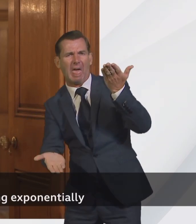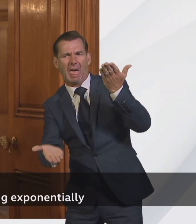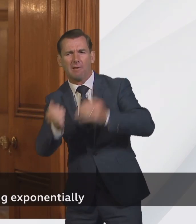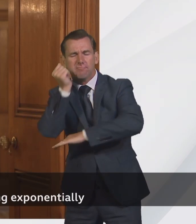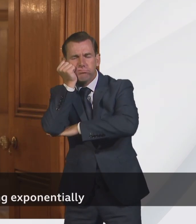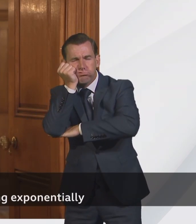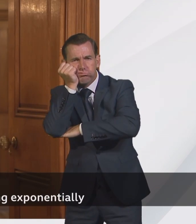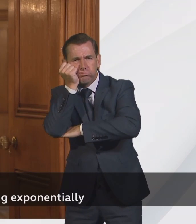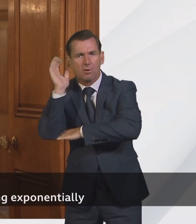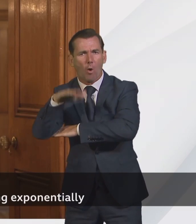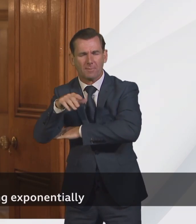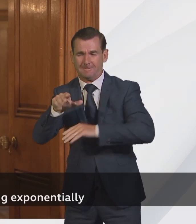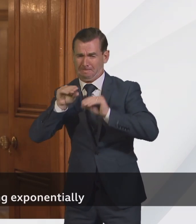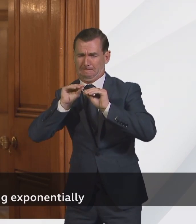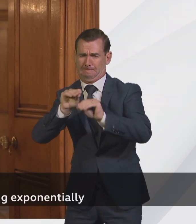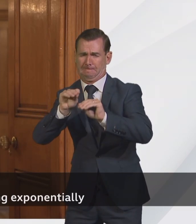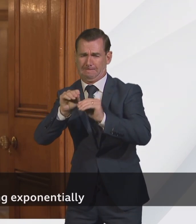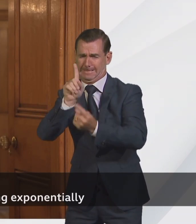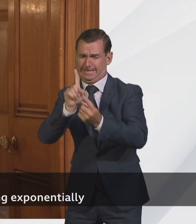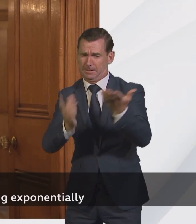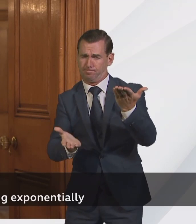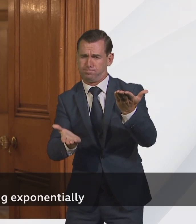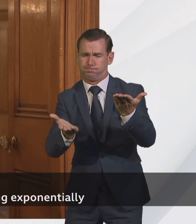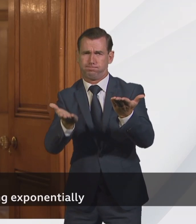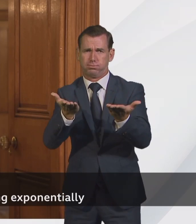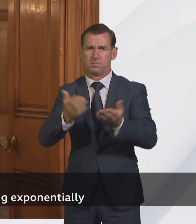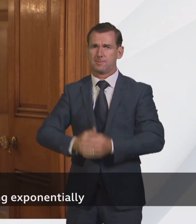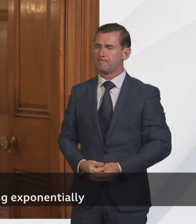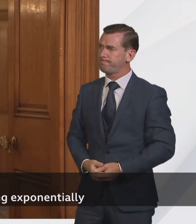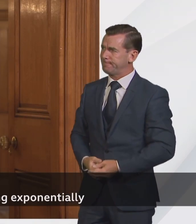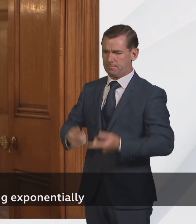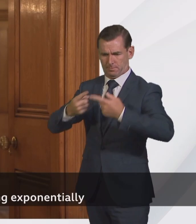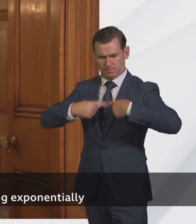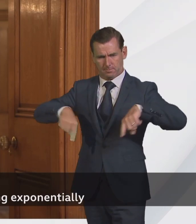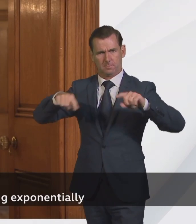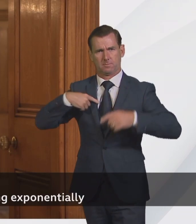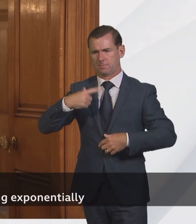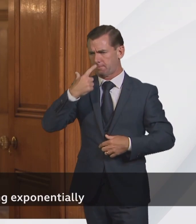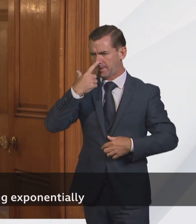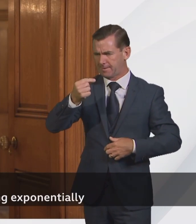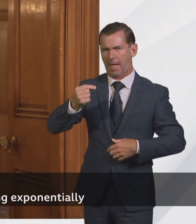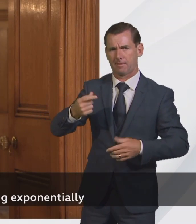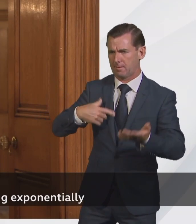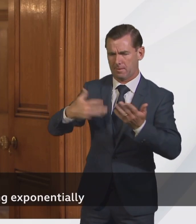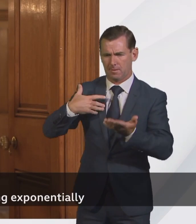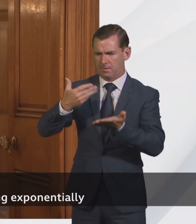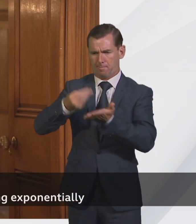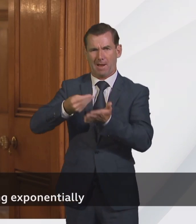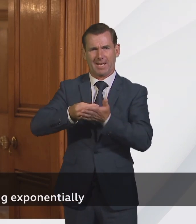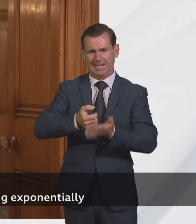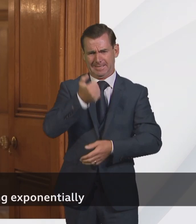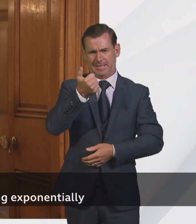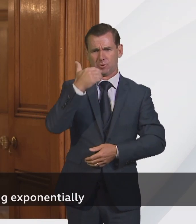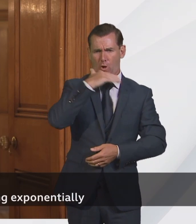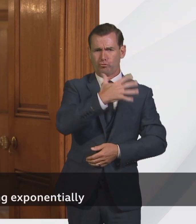disruption. As part of this package, we'll provide a universal catch-up premium worth £650